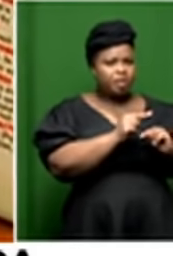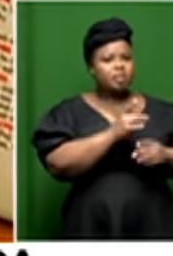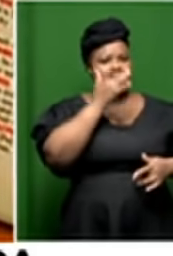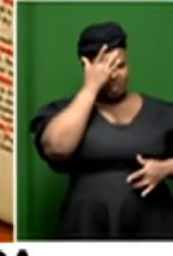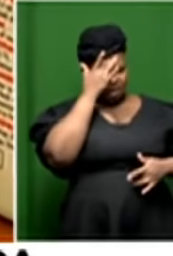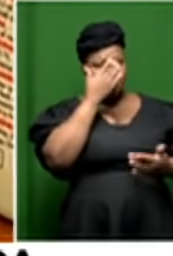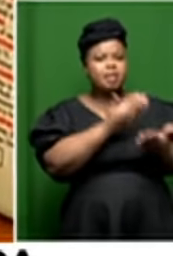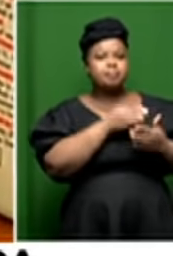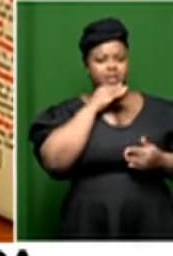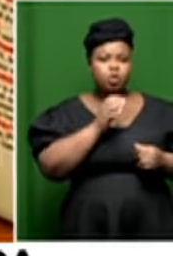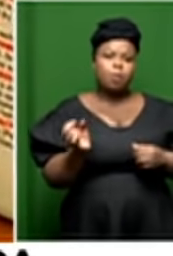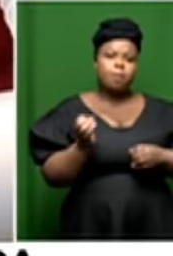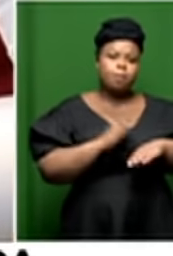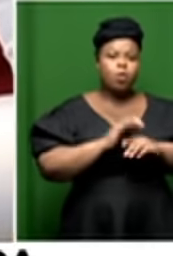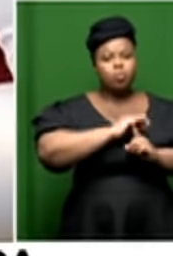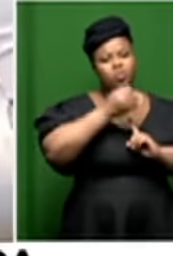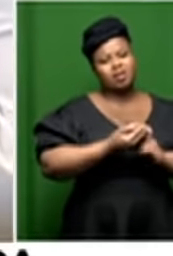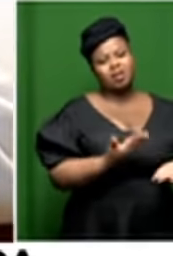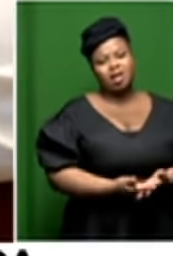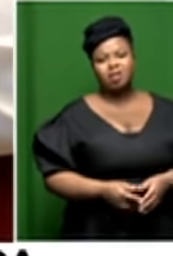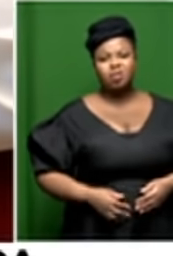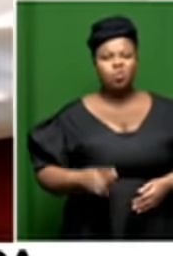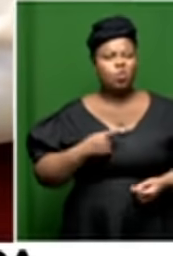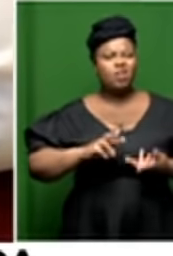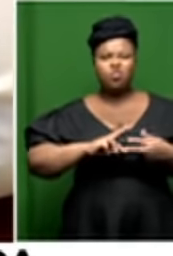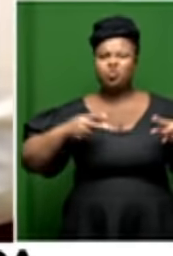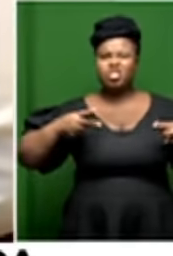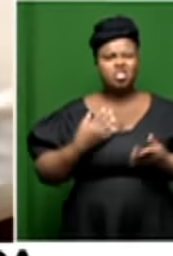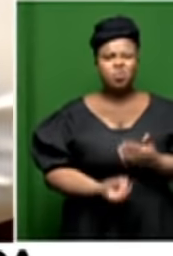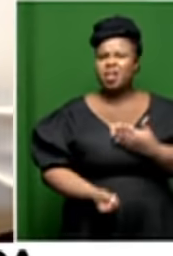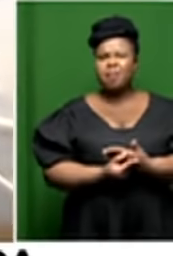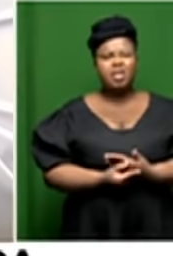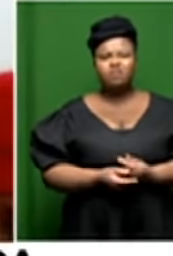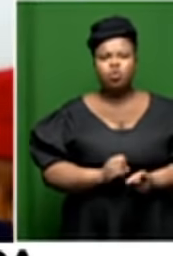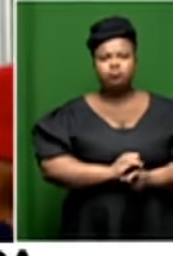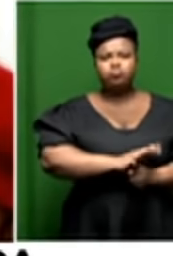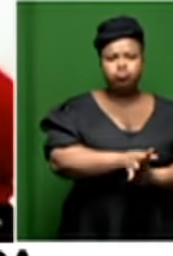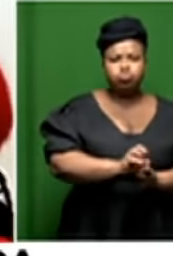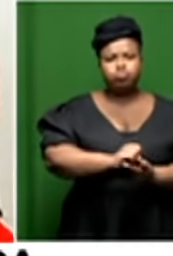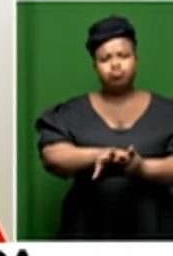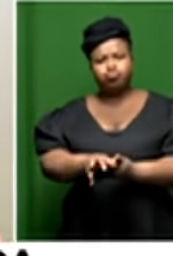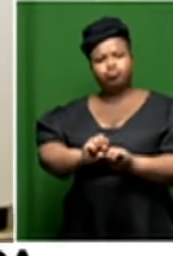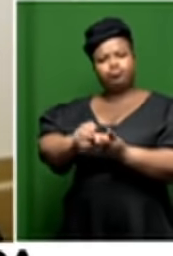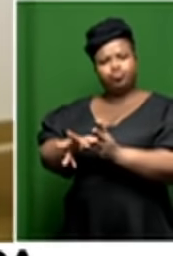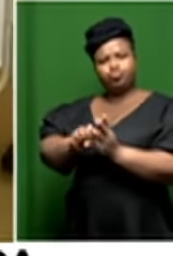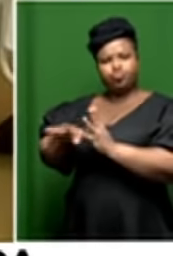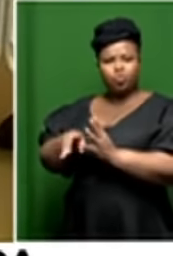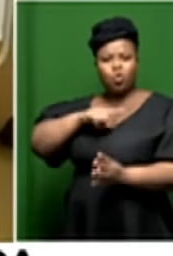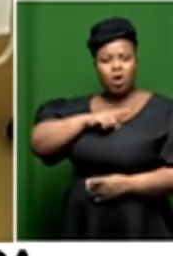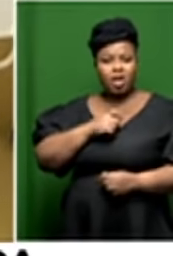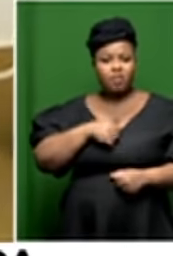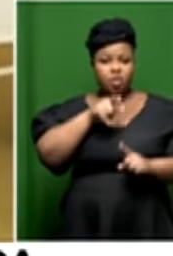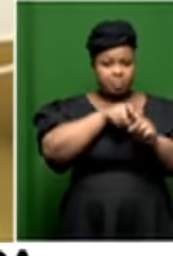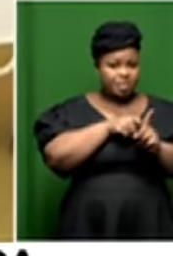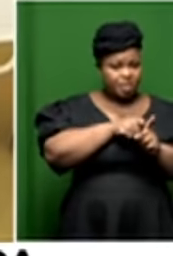virus to mutate. Mutations happen randomly. Every time that virus infects somebody, it has a chance to